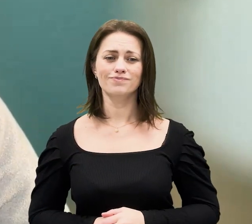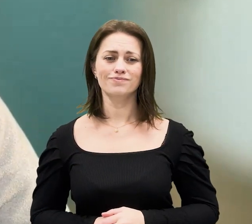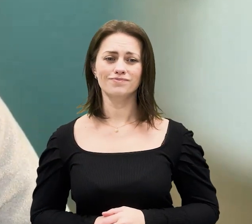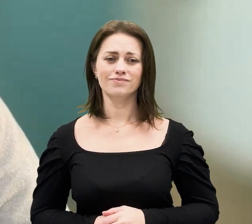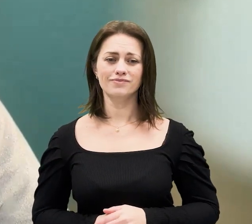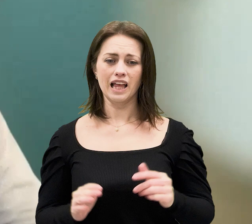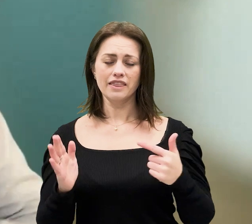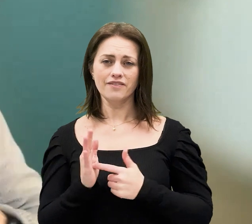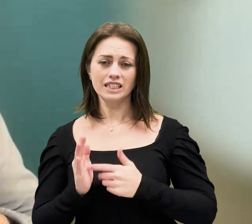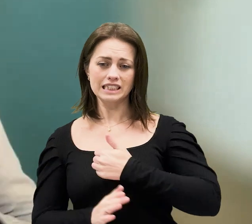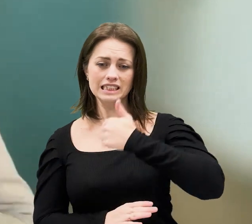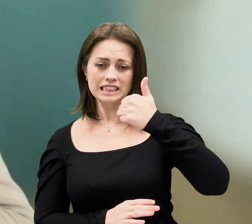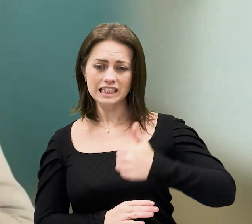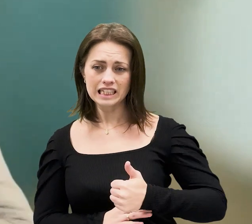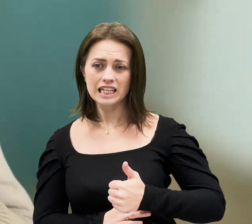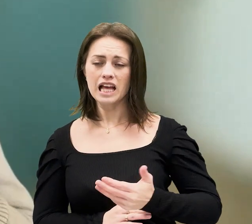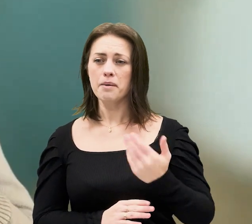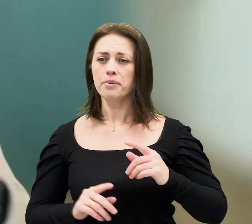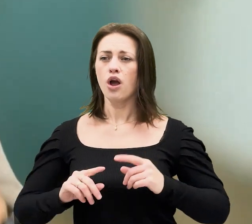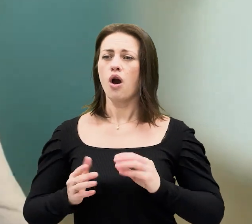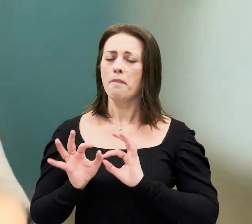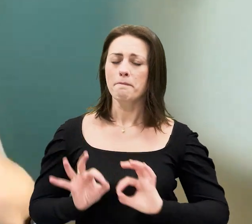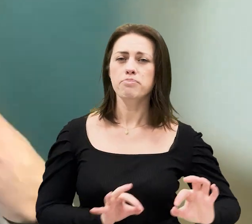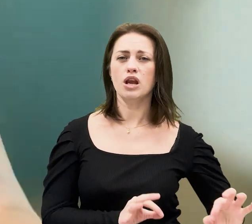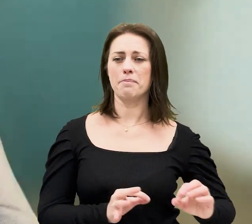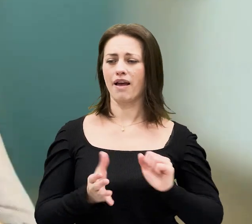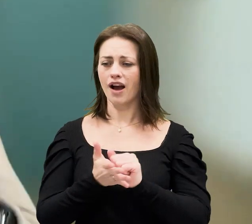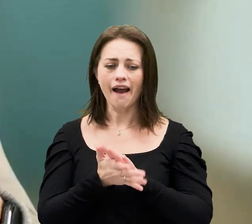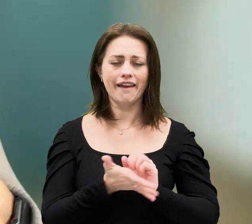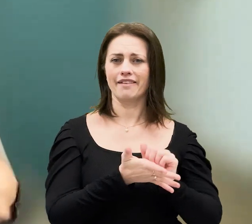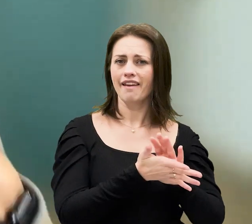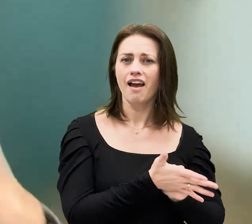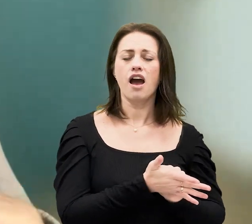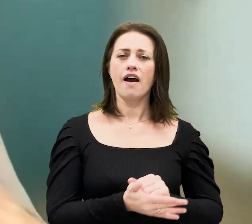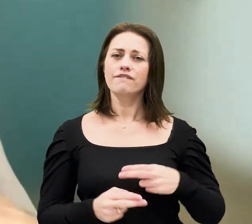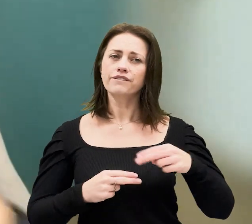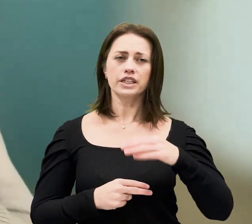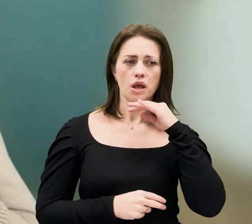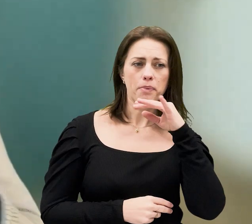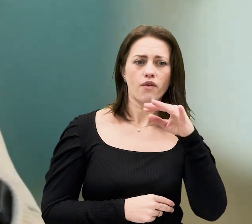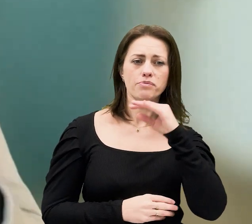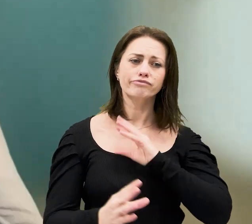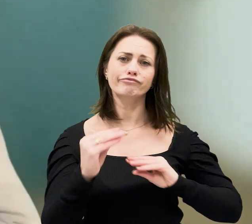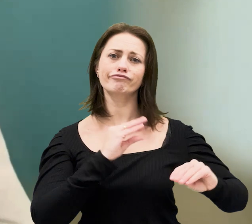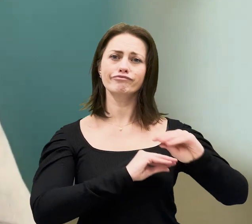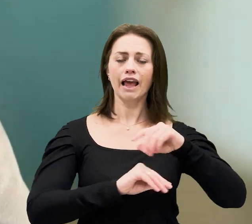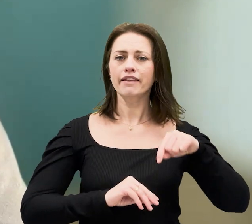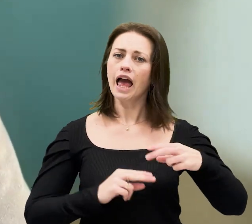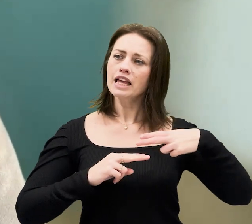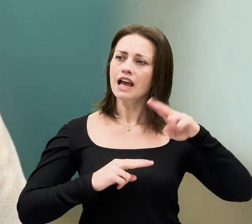was still a period of agenda setting and talking a lot.